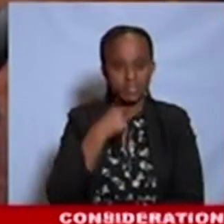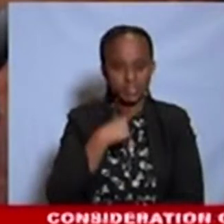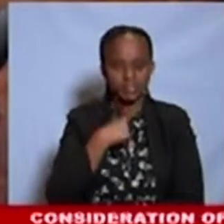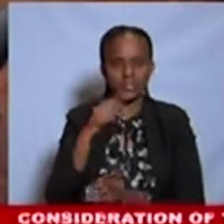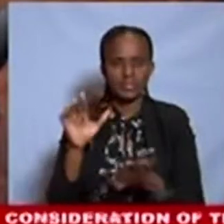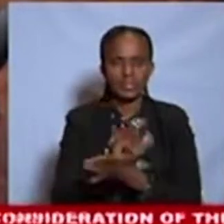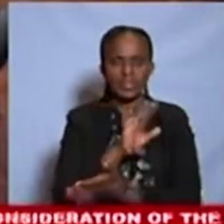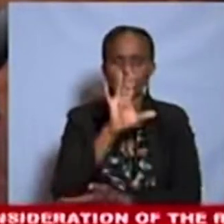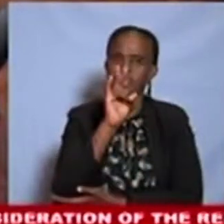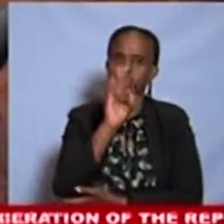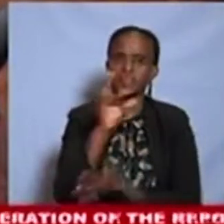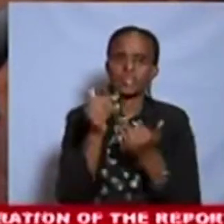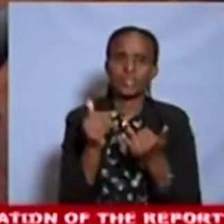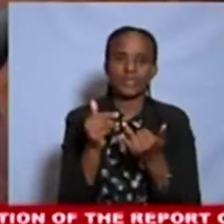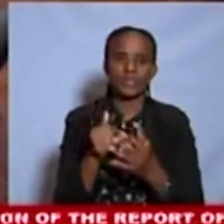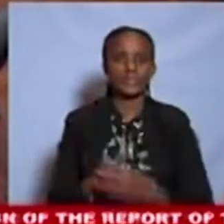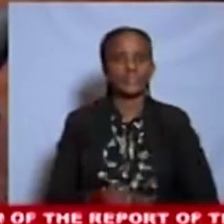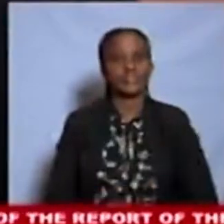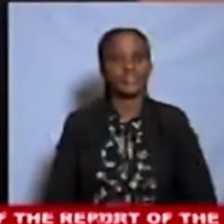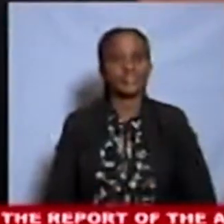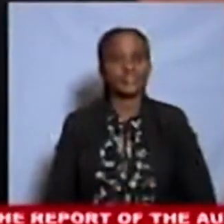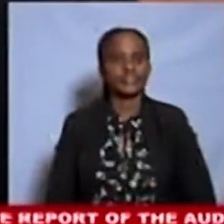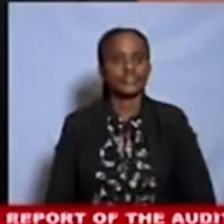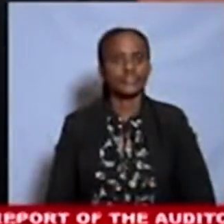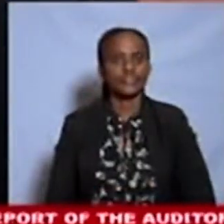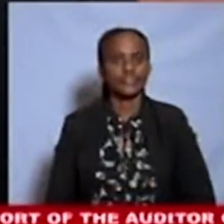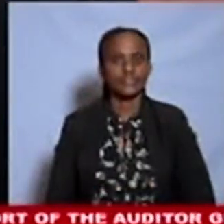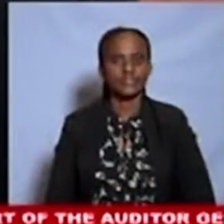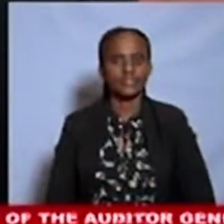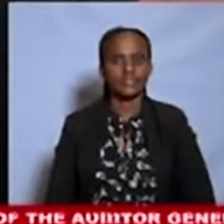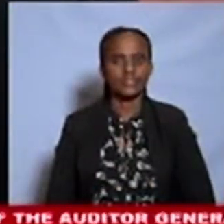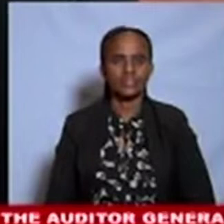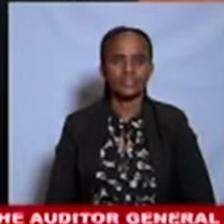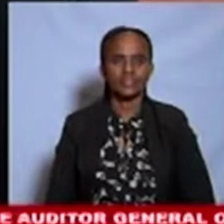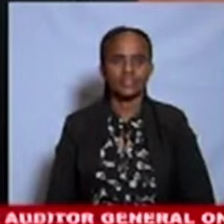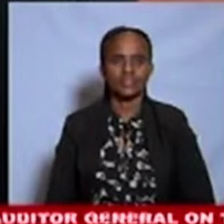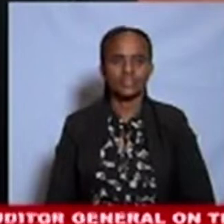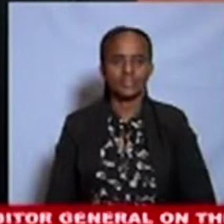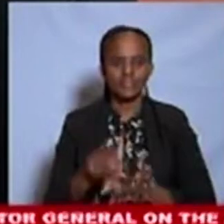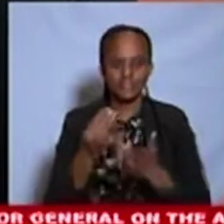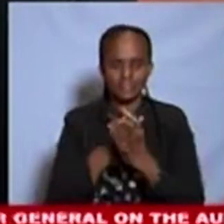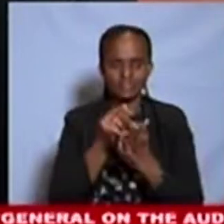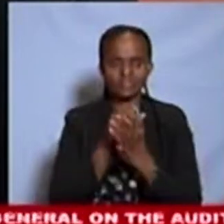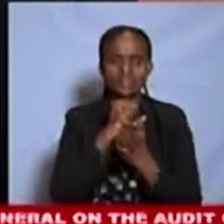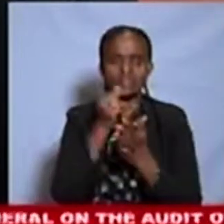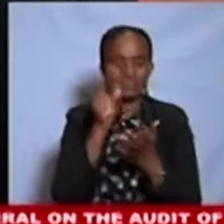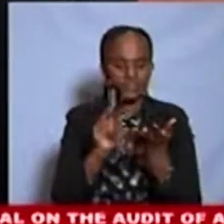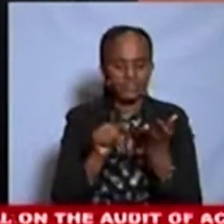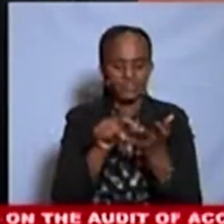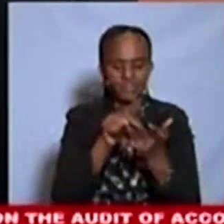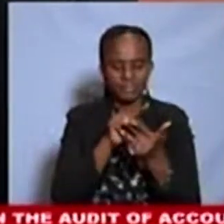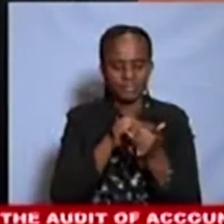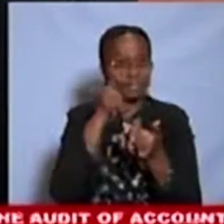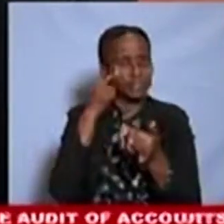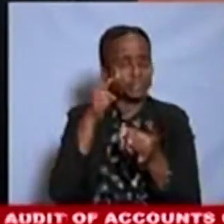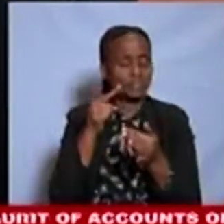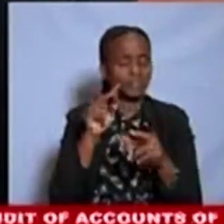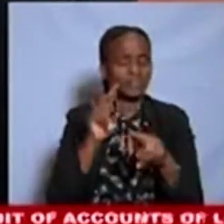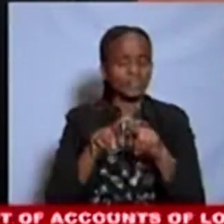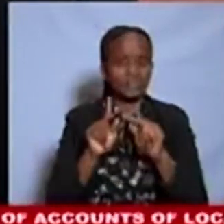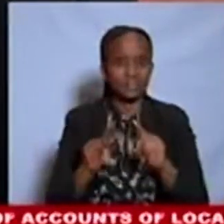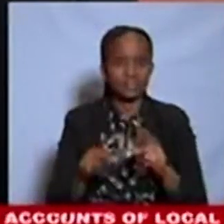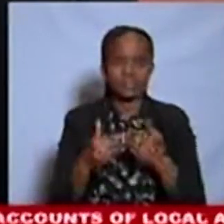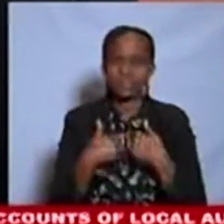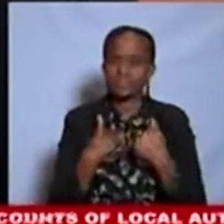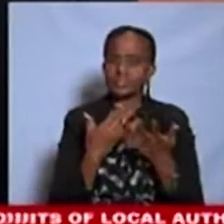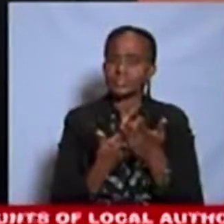page 7, and accounted for revenue. Chair, here there is